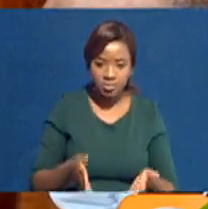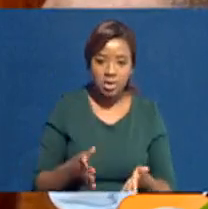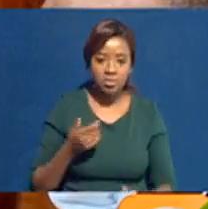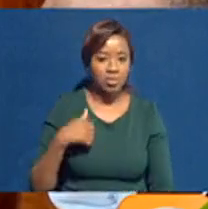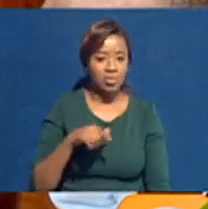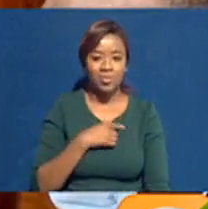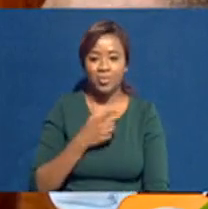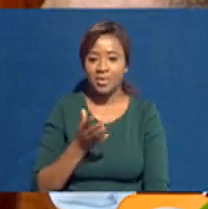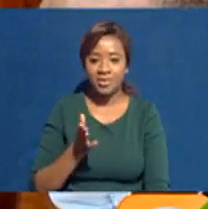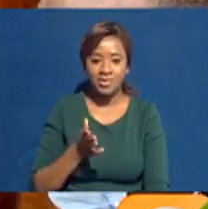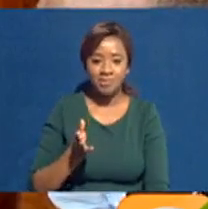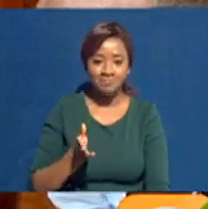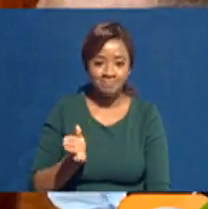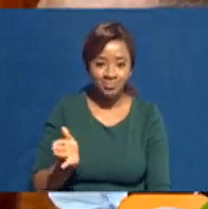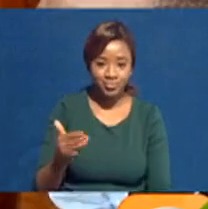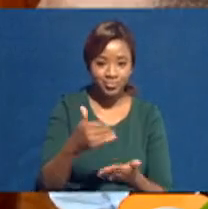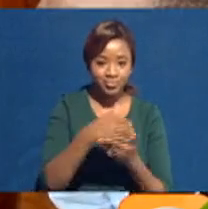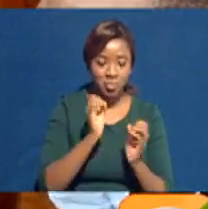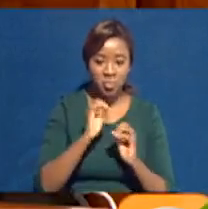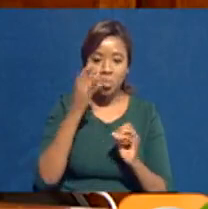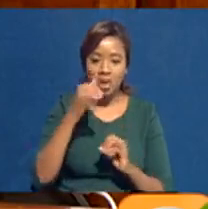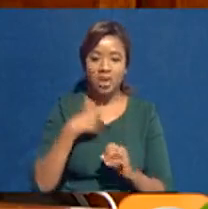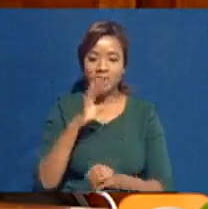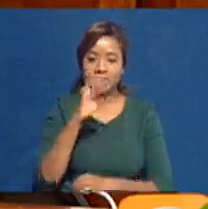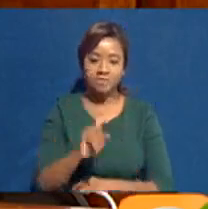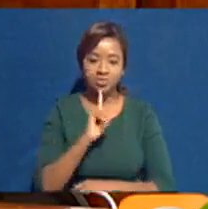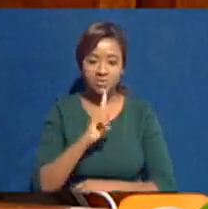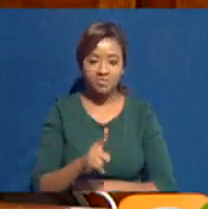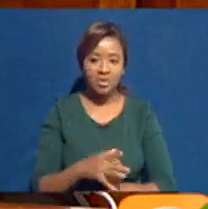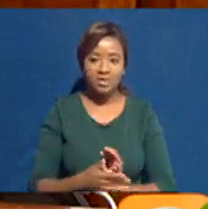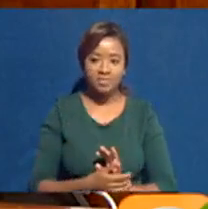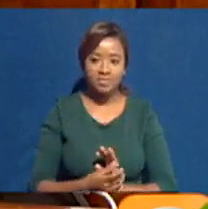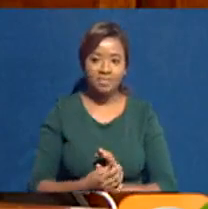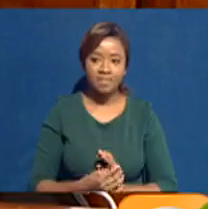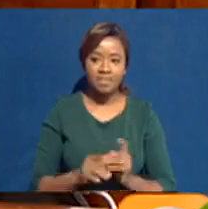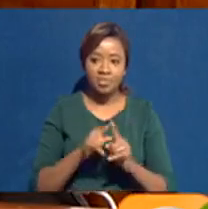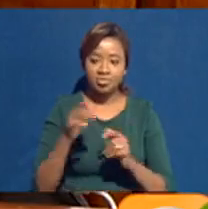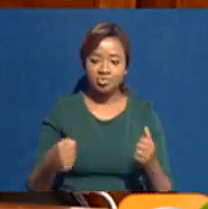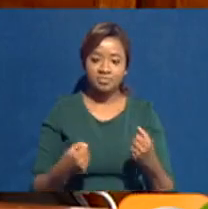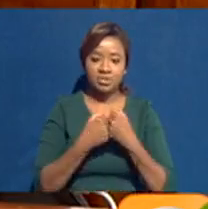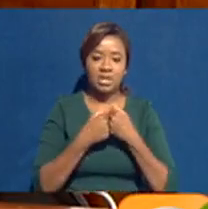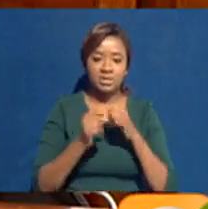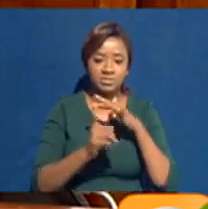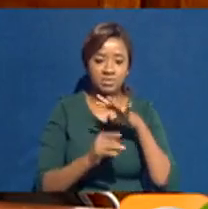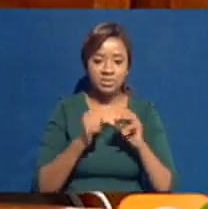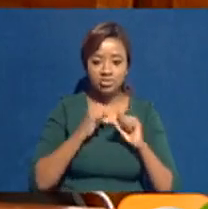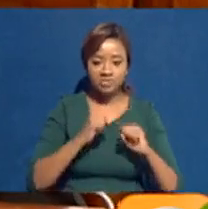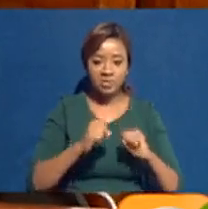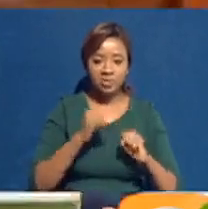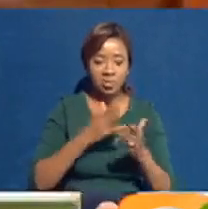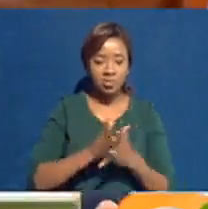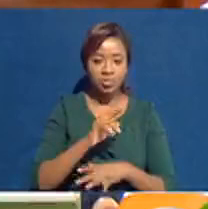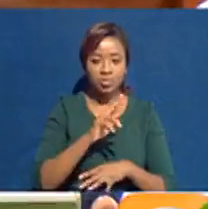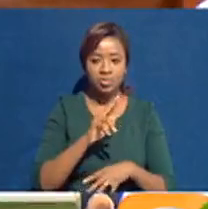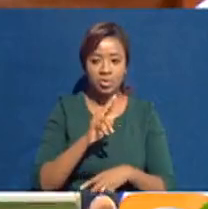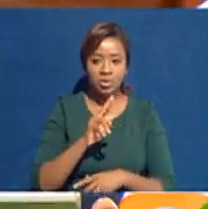are not able to collect because there was an executive order in place. Committee lawmakers challenged the ministry officials to the National Construction Authority